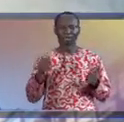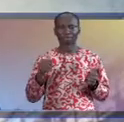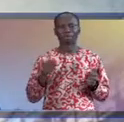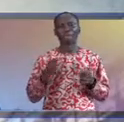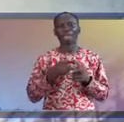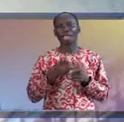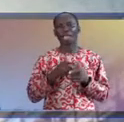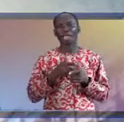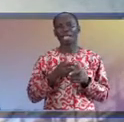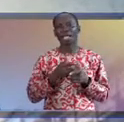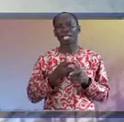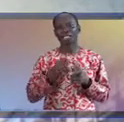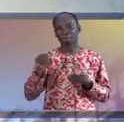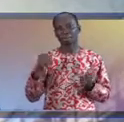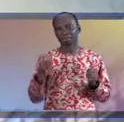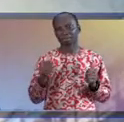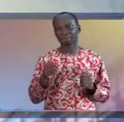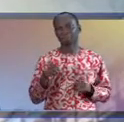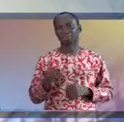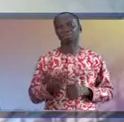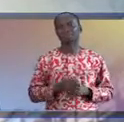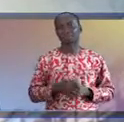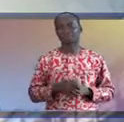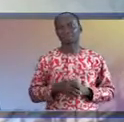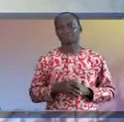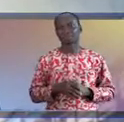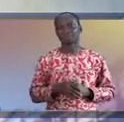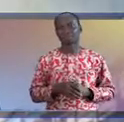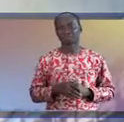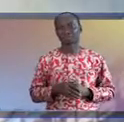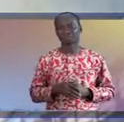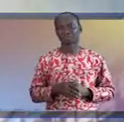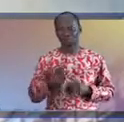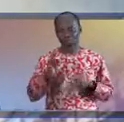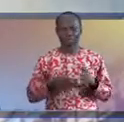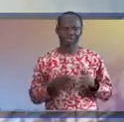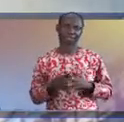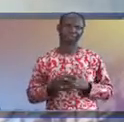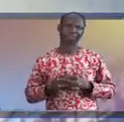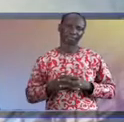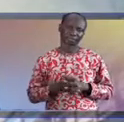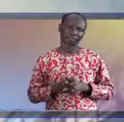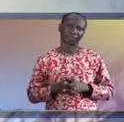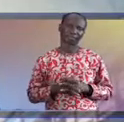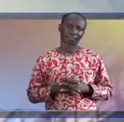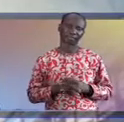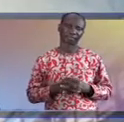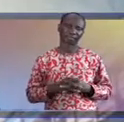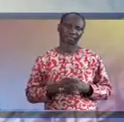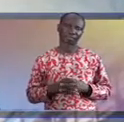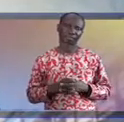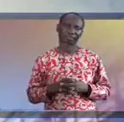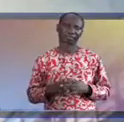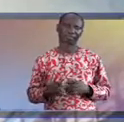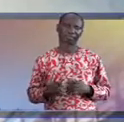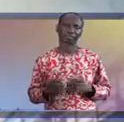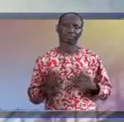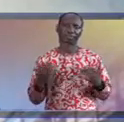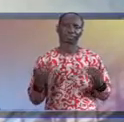babble no can't wash him. I will yank upon crop for a year or man is right, or my bra boom. Na senia, I